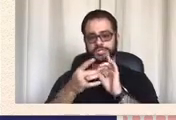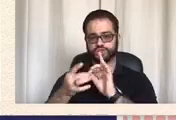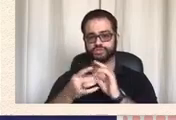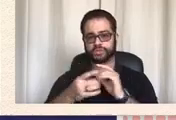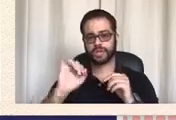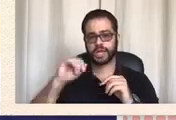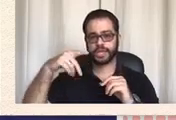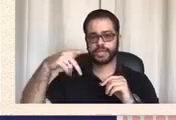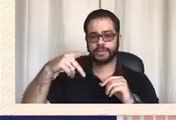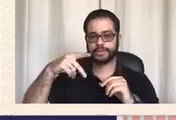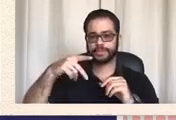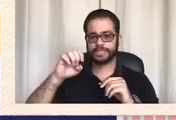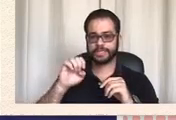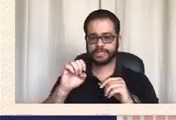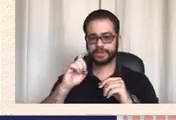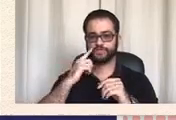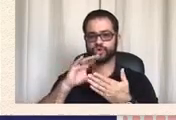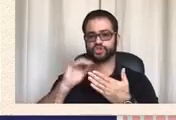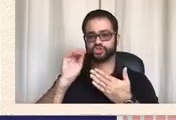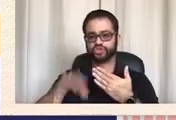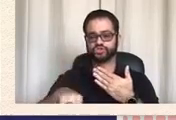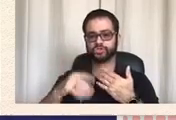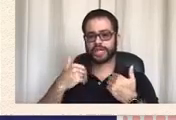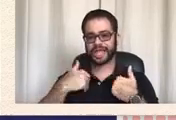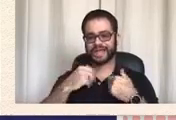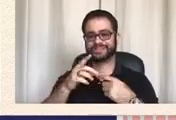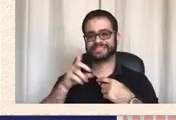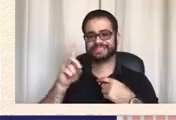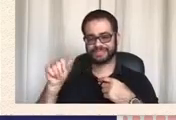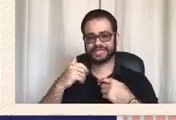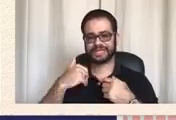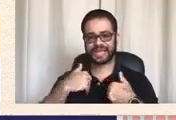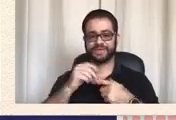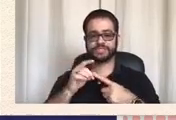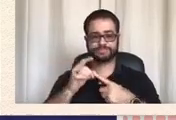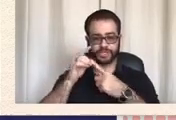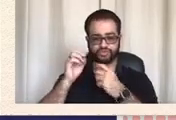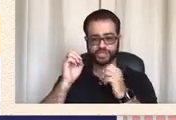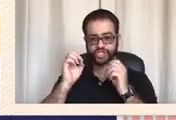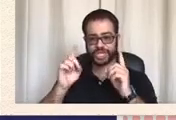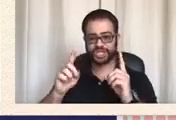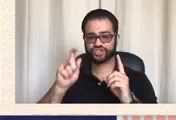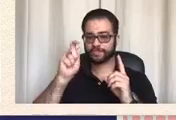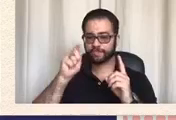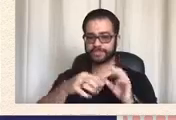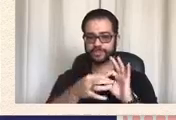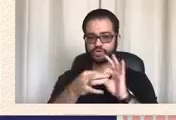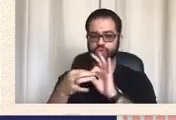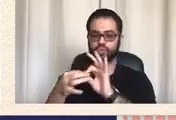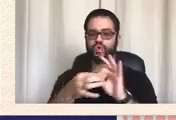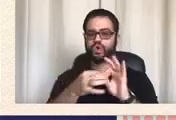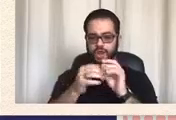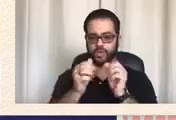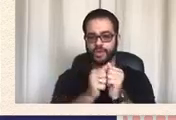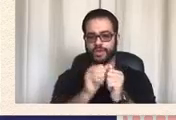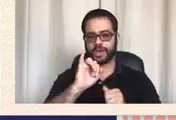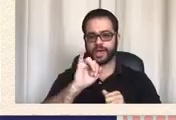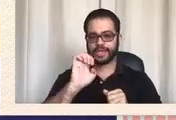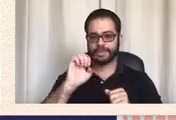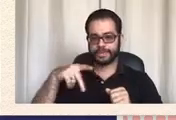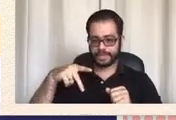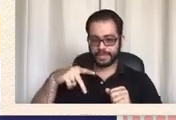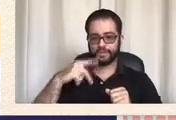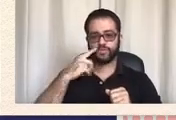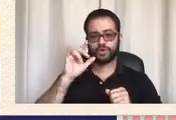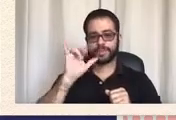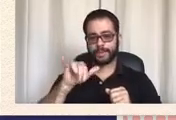with a disability who's receiving special education services must be coordinated with the IEP for that individual in terms